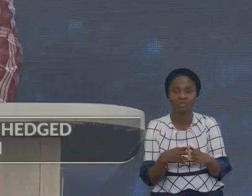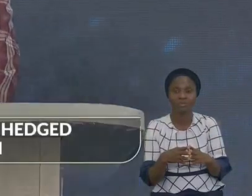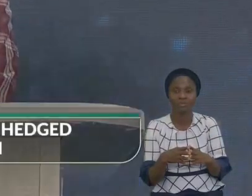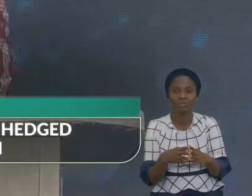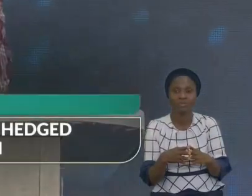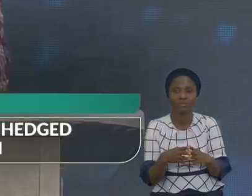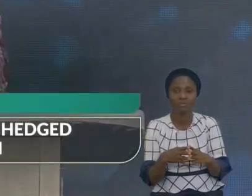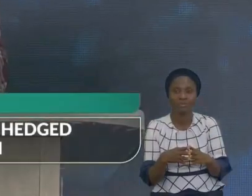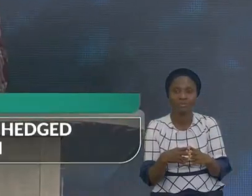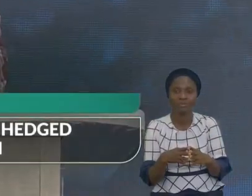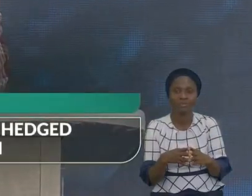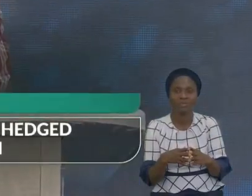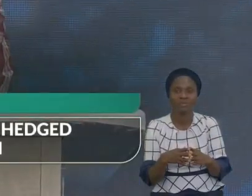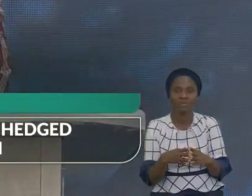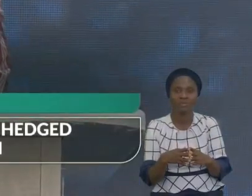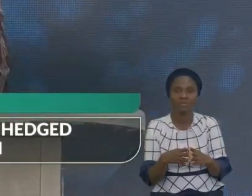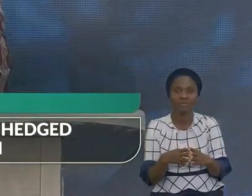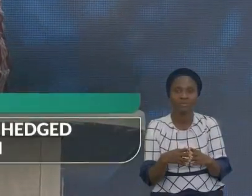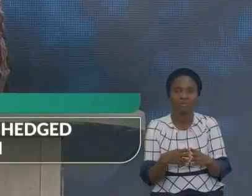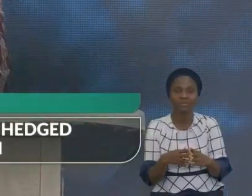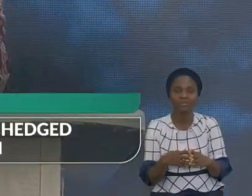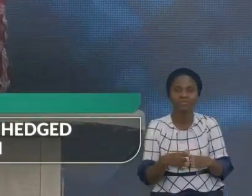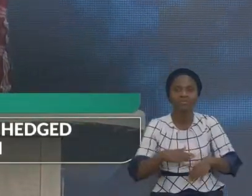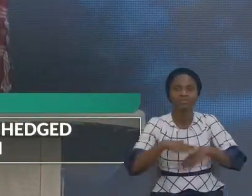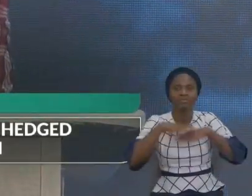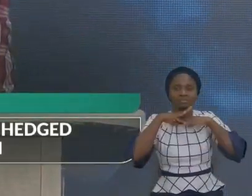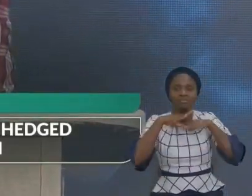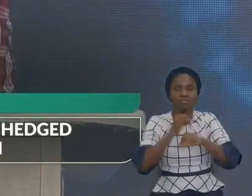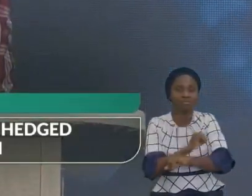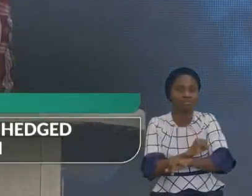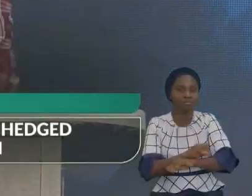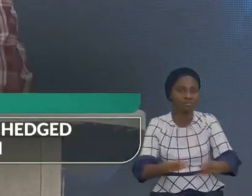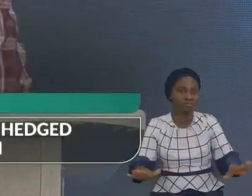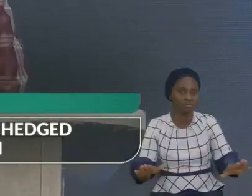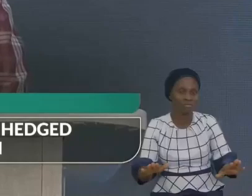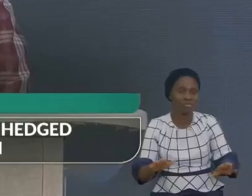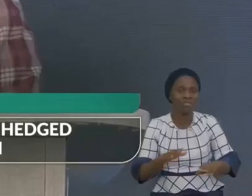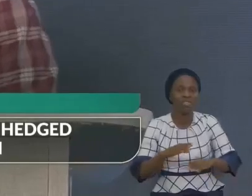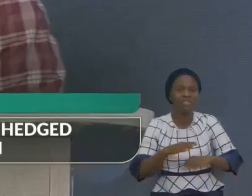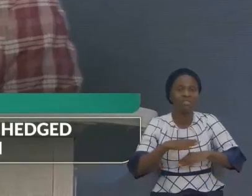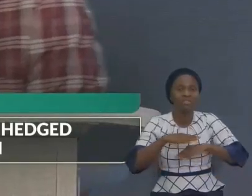hedged way of limitation.